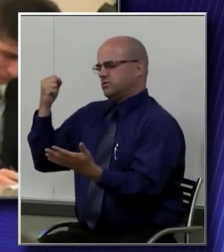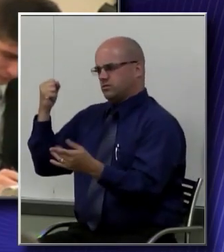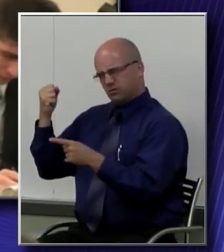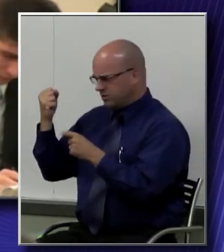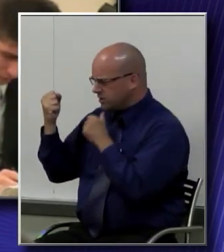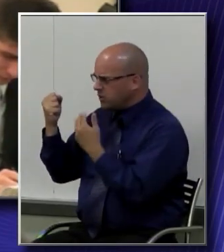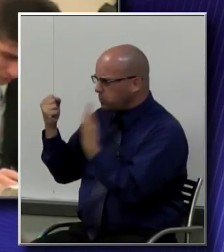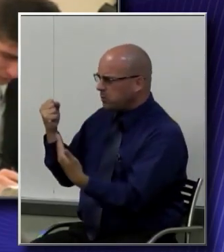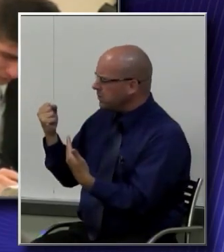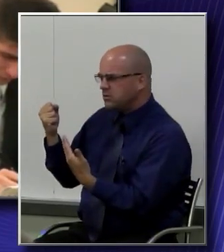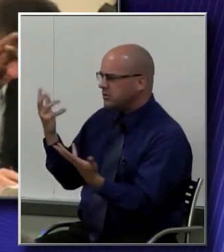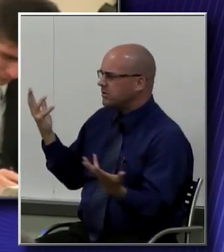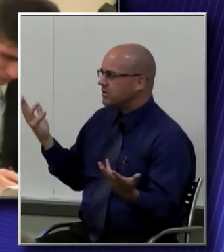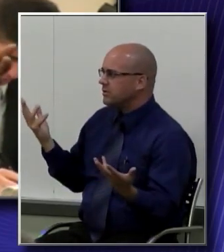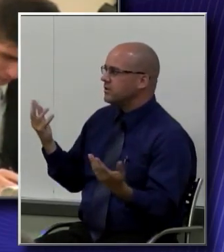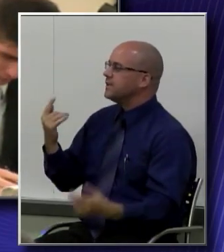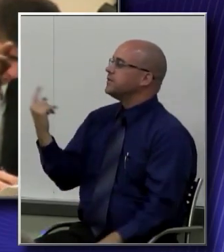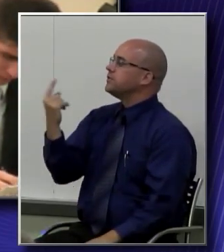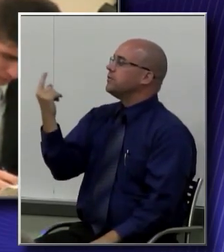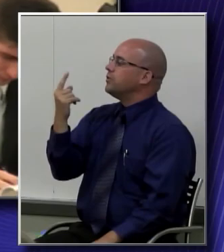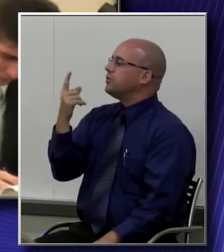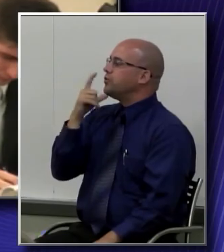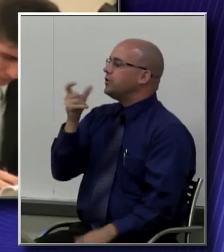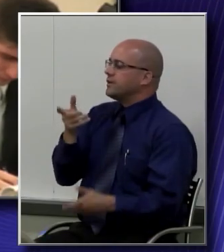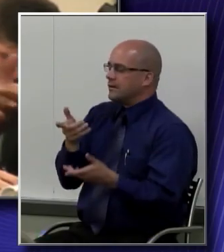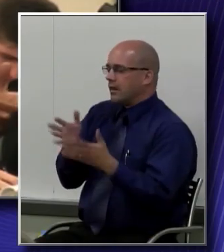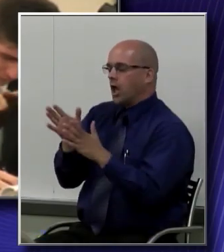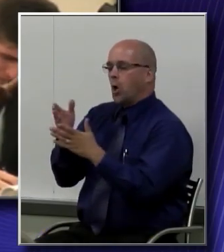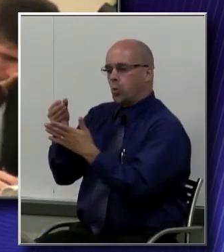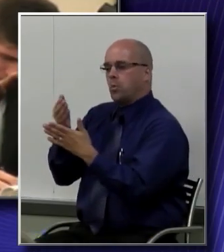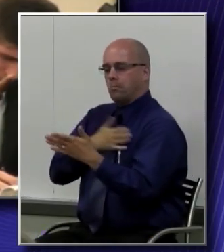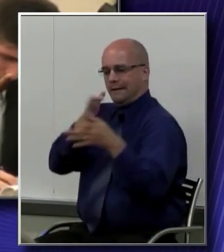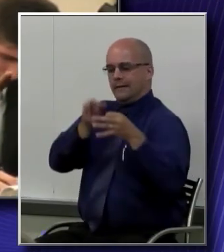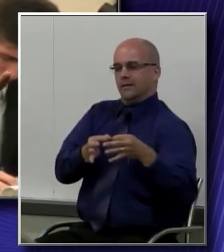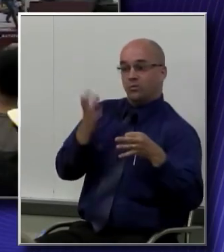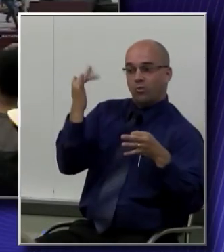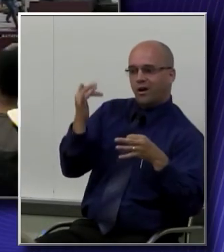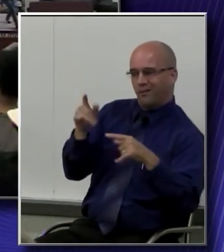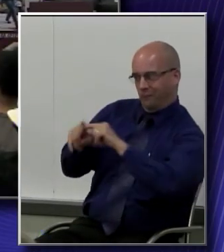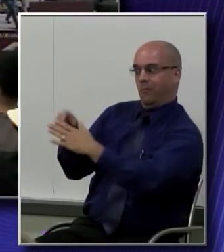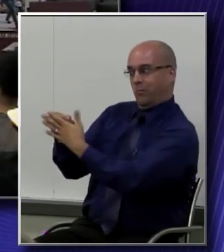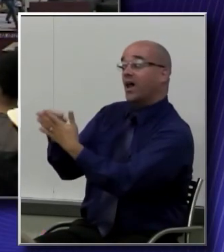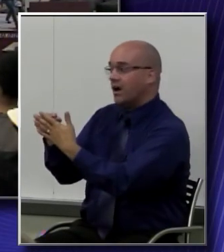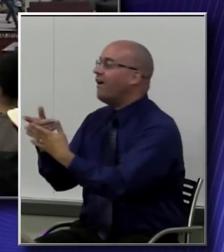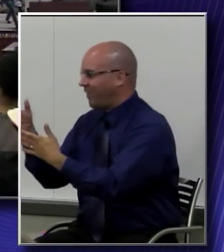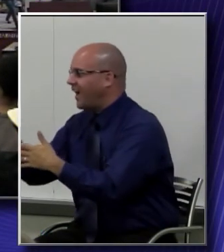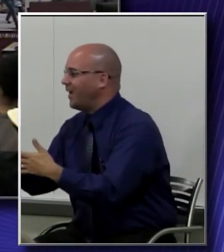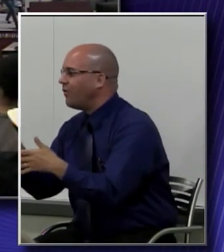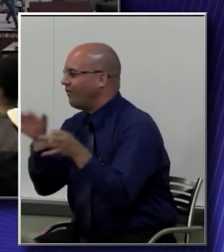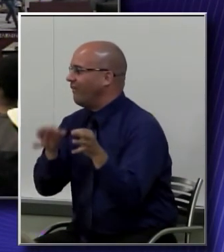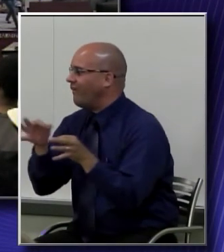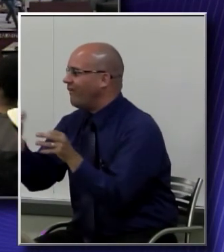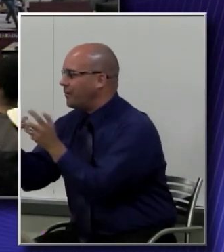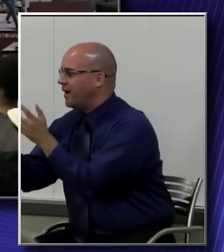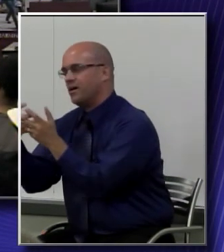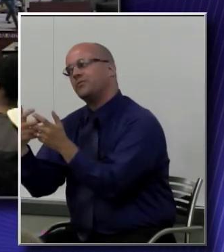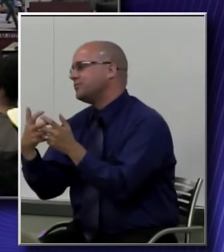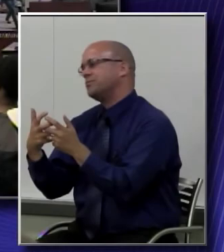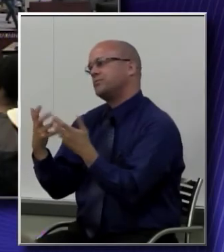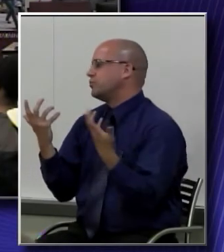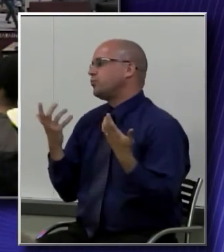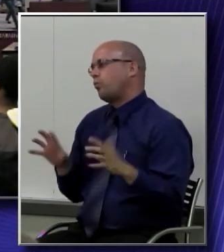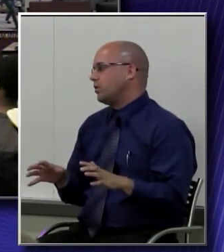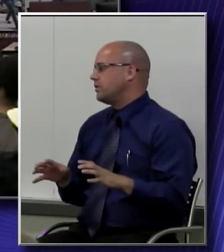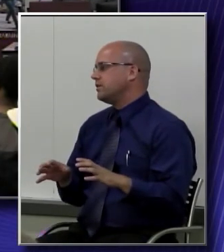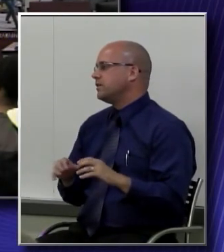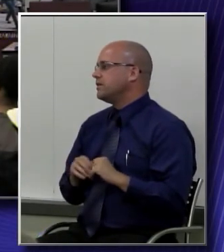good. Someone who doesn't let money dictate their decisions. I don't want to see a president who, somebody who gives